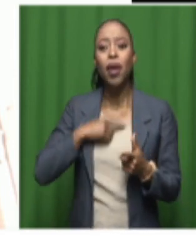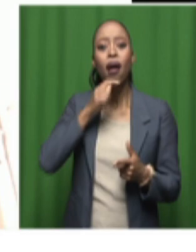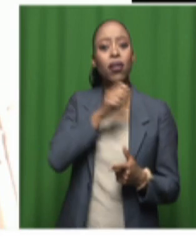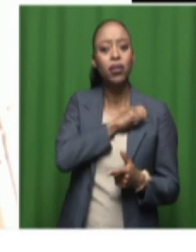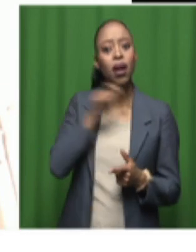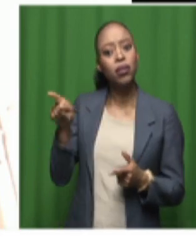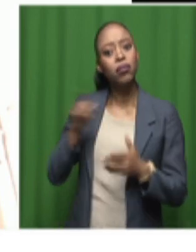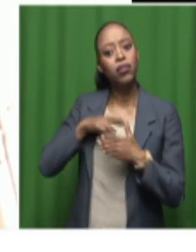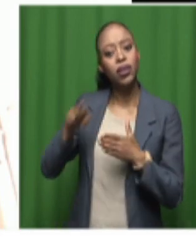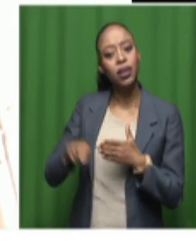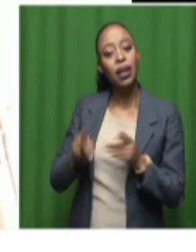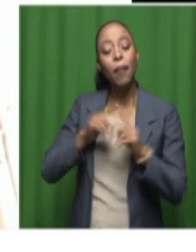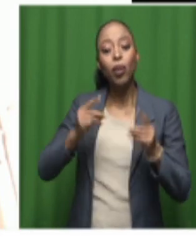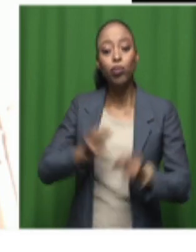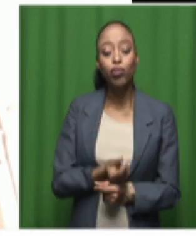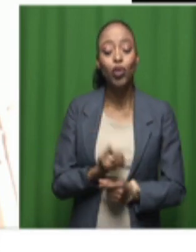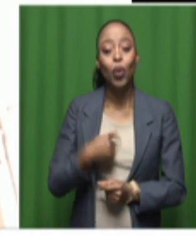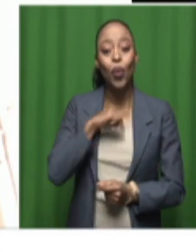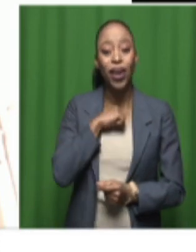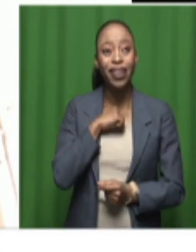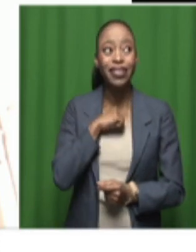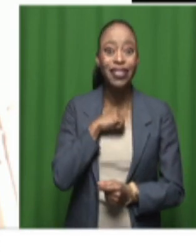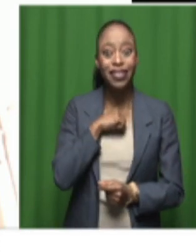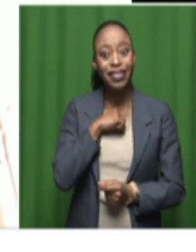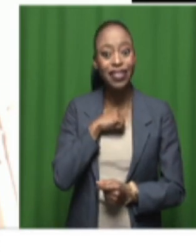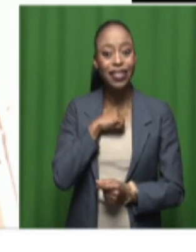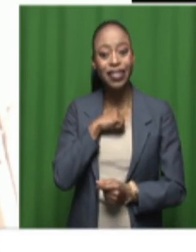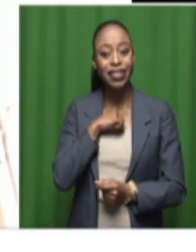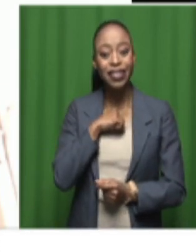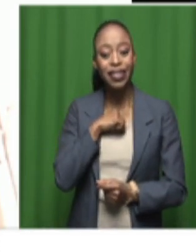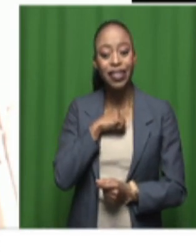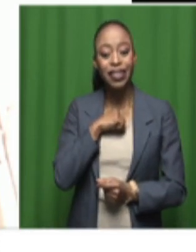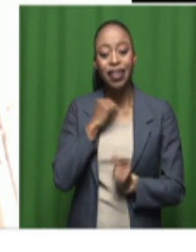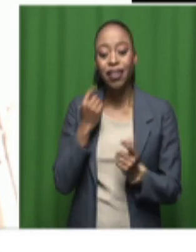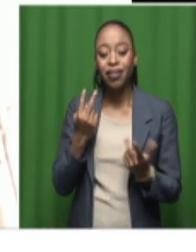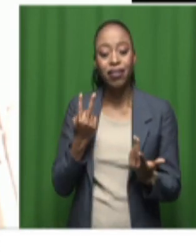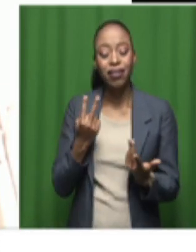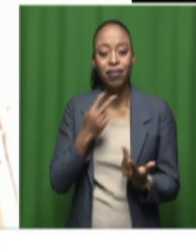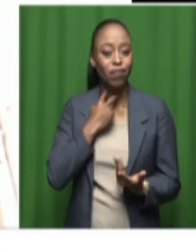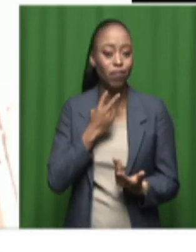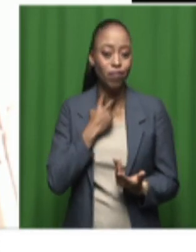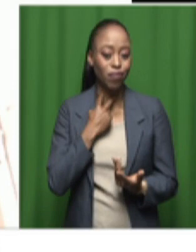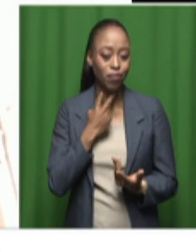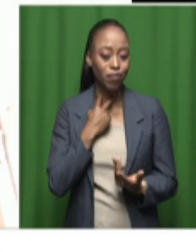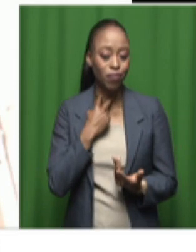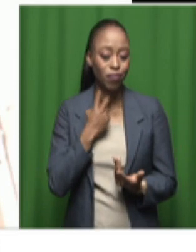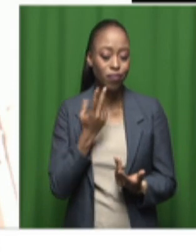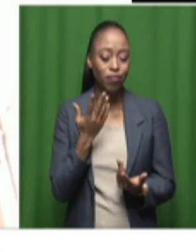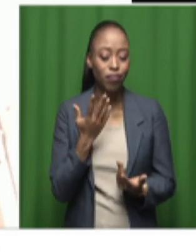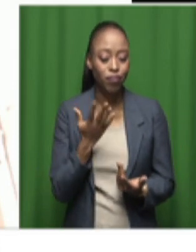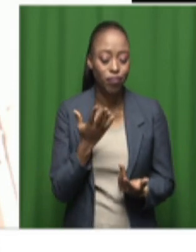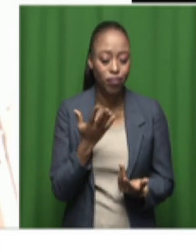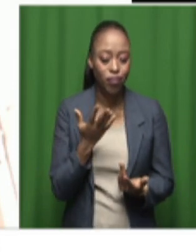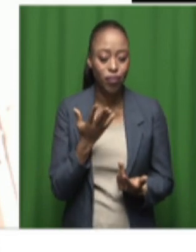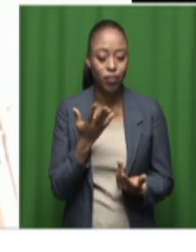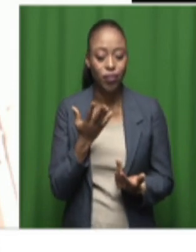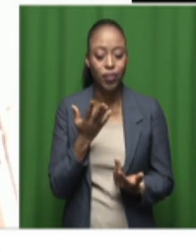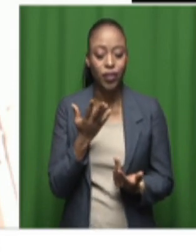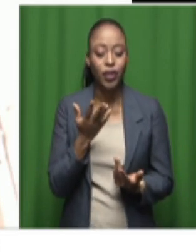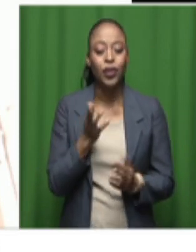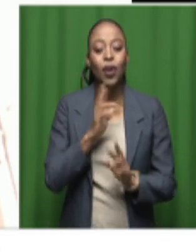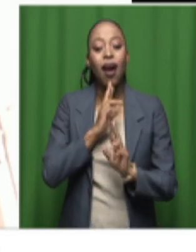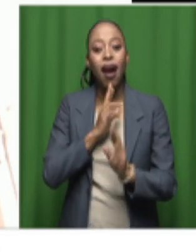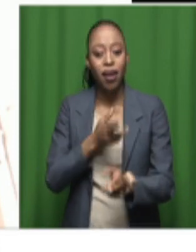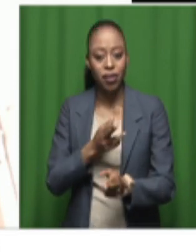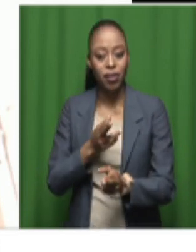their findings. Unfortunately for us, it is really almost impossible to give a credible